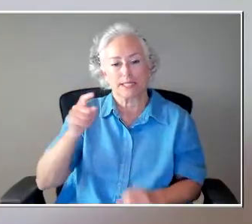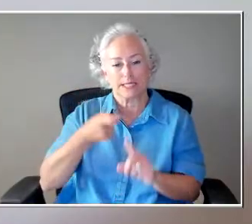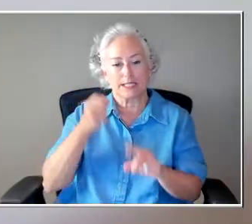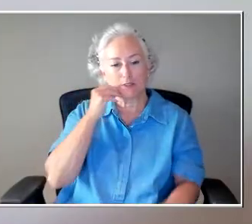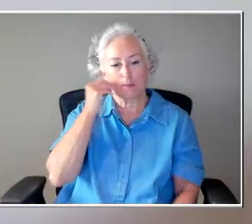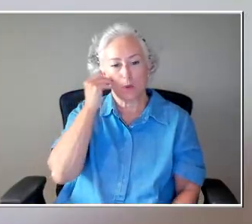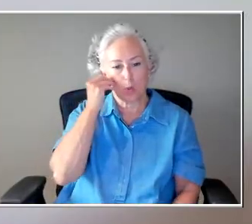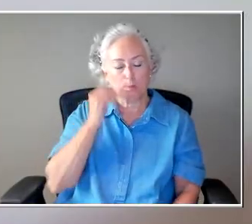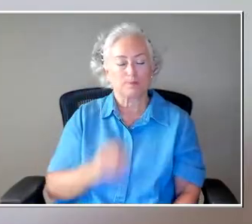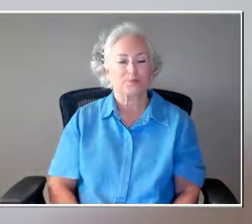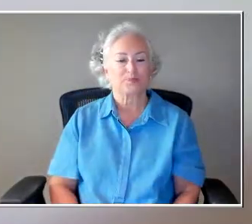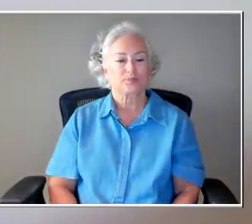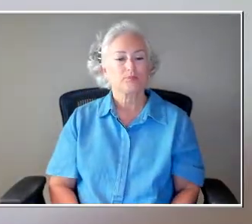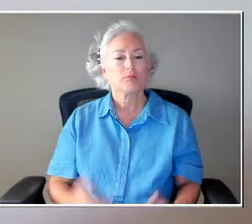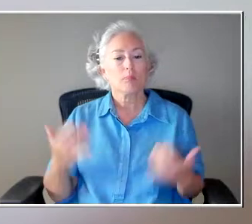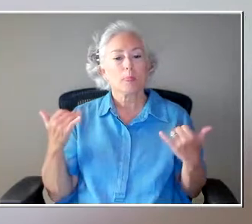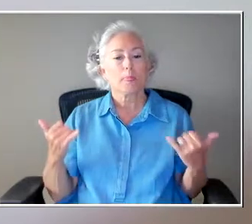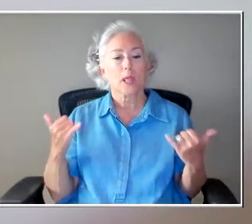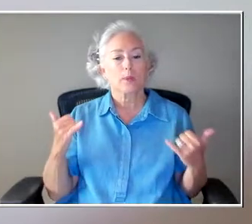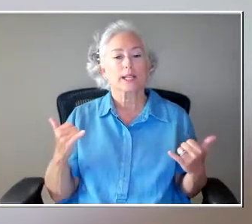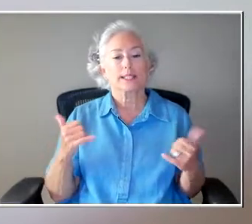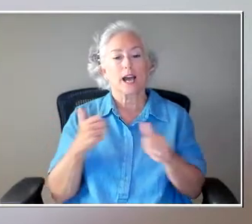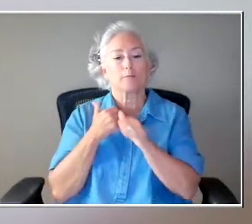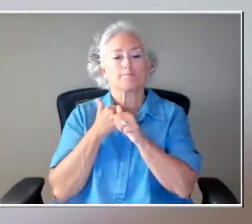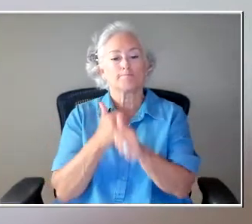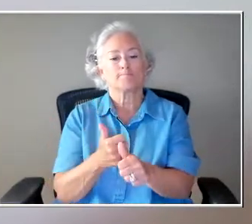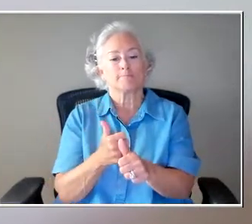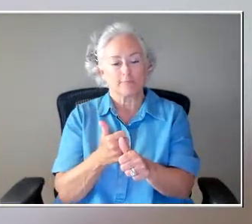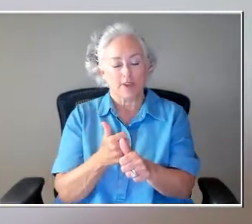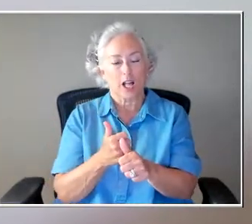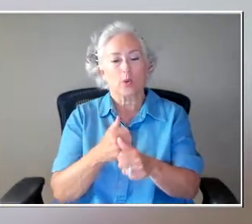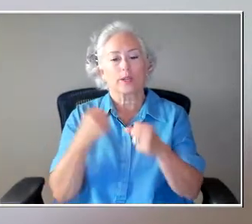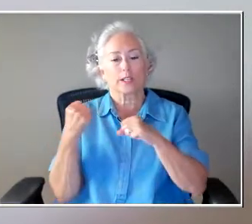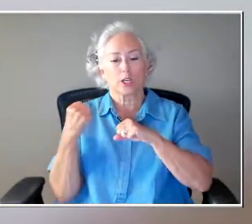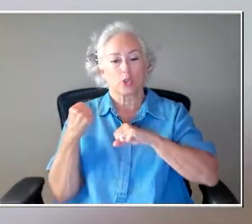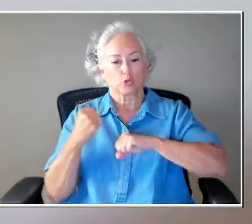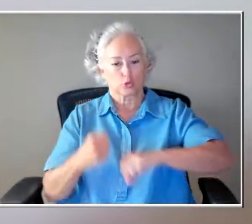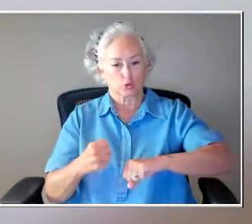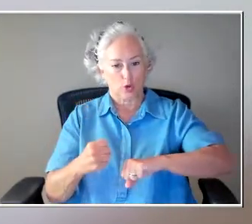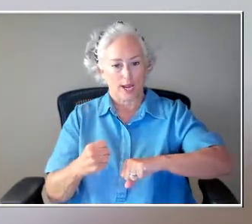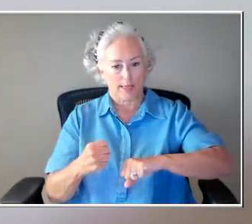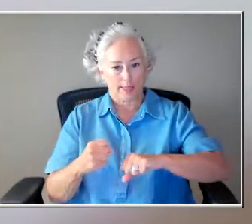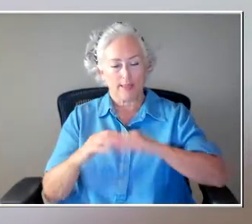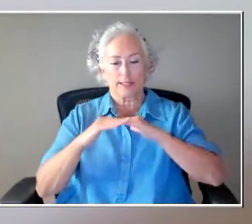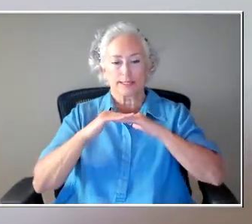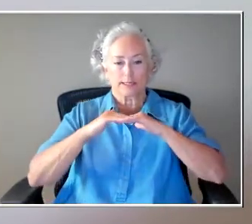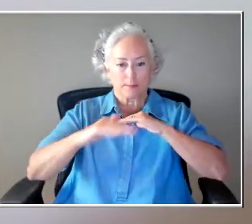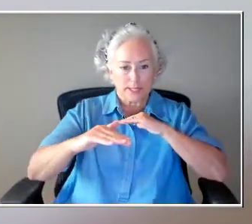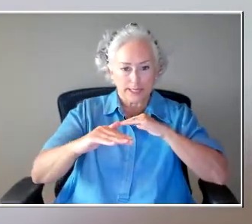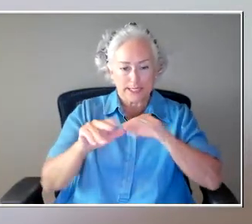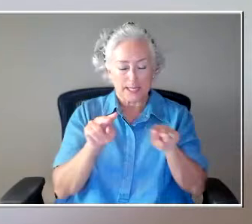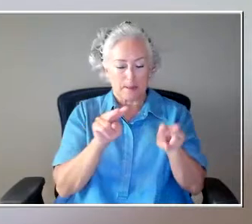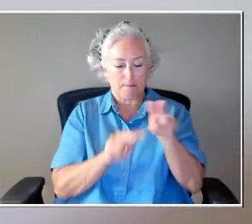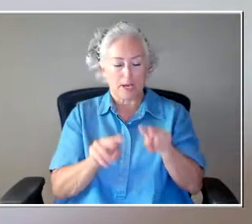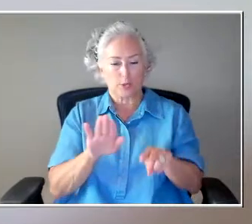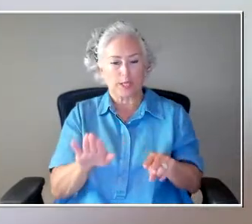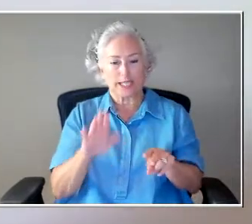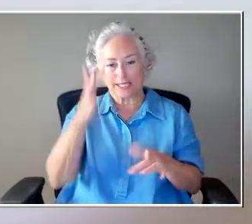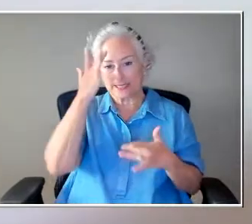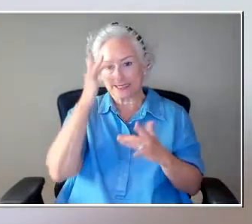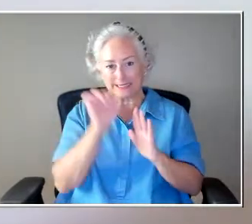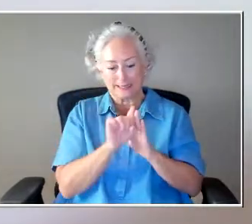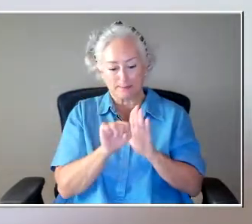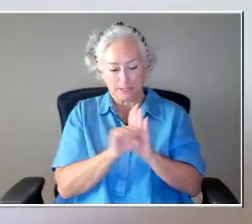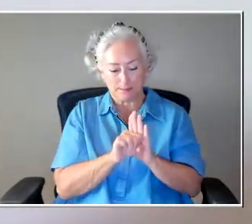So at this point, it would be just kind of keeping up with the strength, stability, and then just monitoring symptoms. So, I mean, you heard